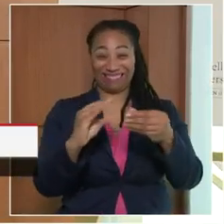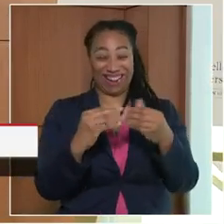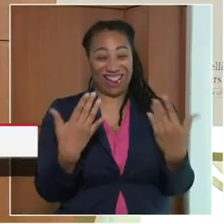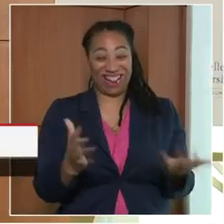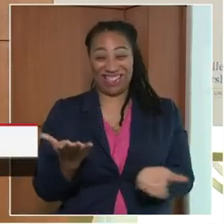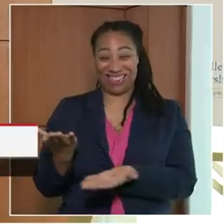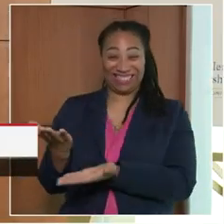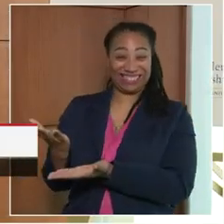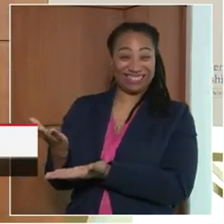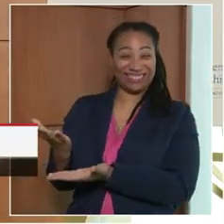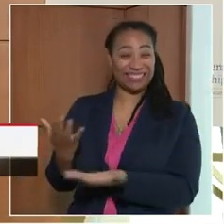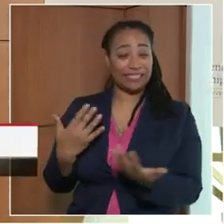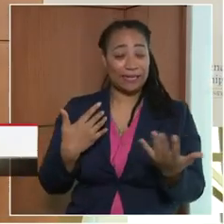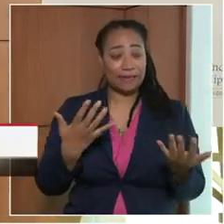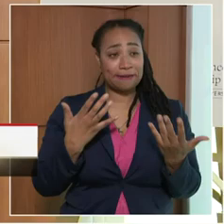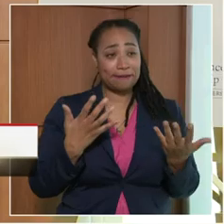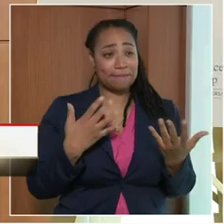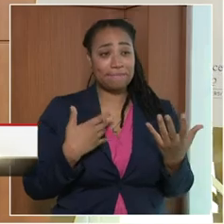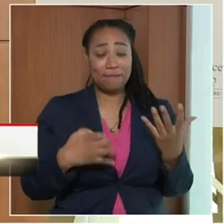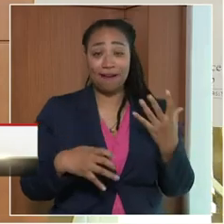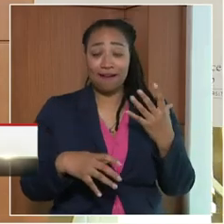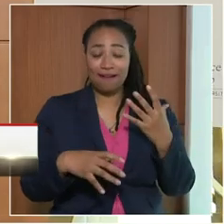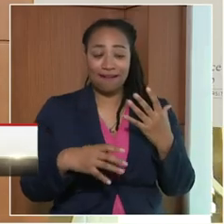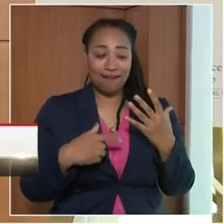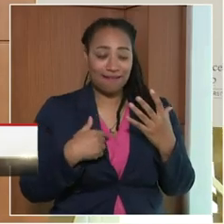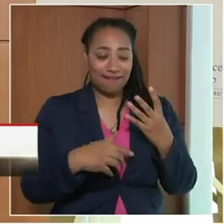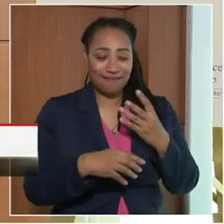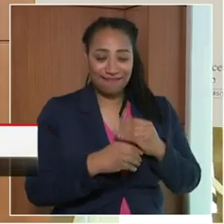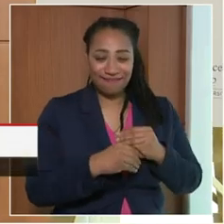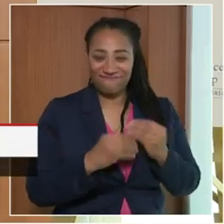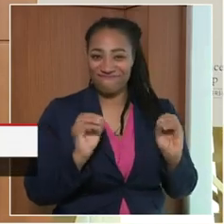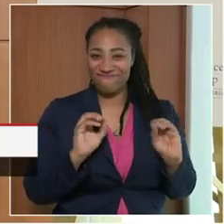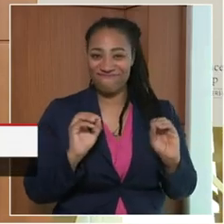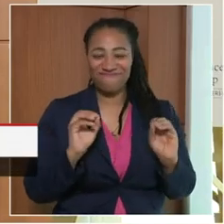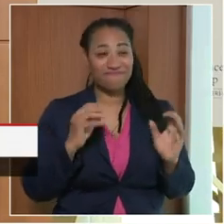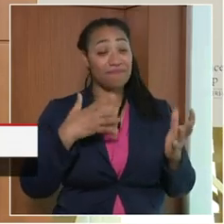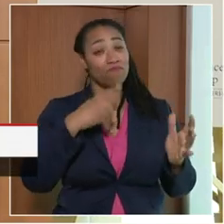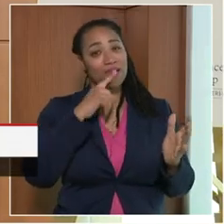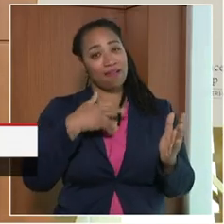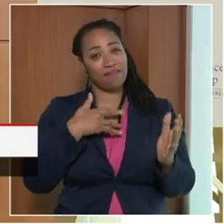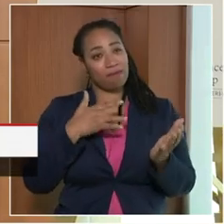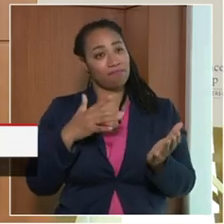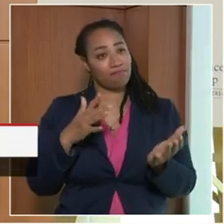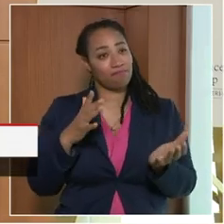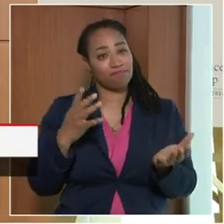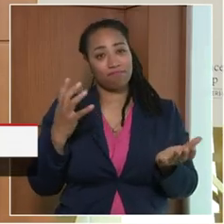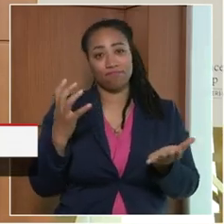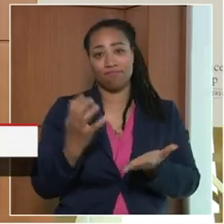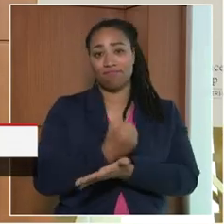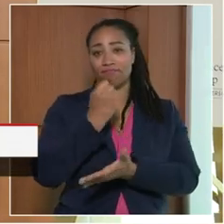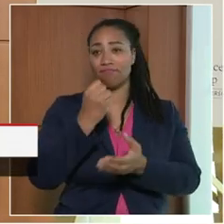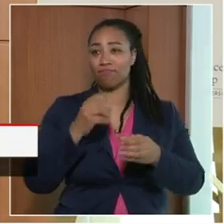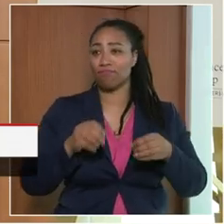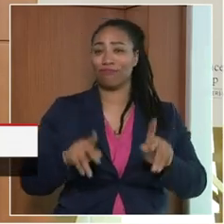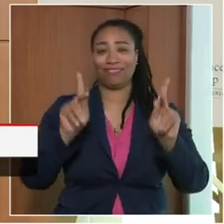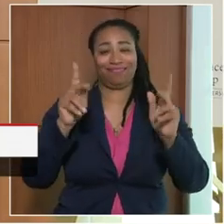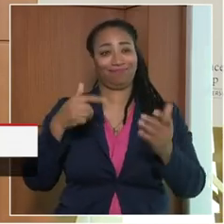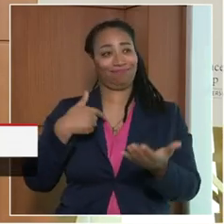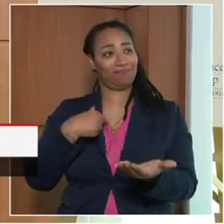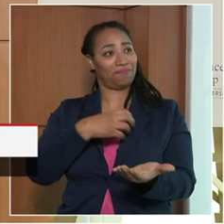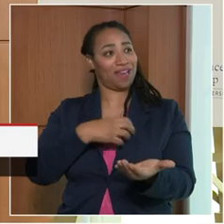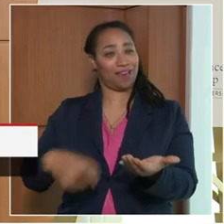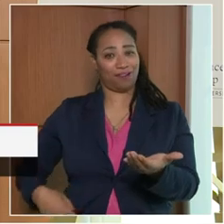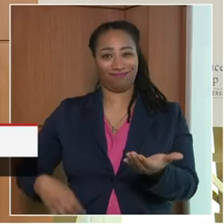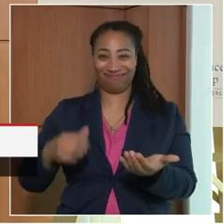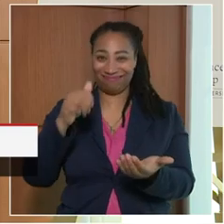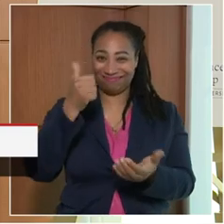had the privilege of being mayor for 10 years, and one of my favorite parts of being mayor is that I have the